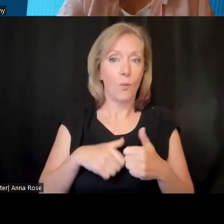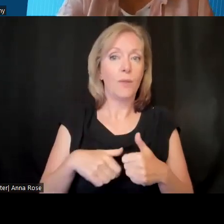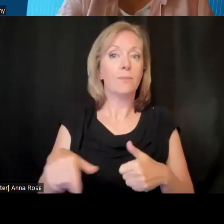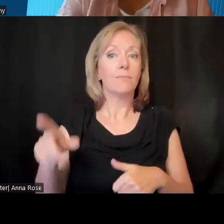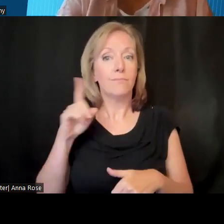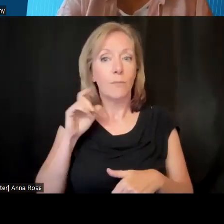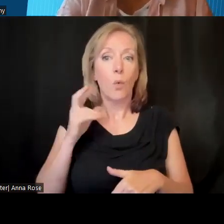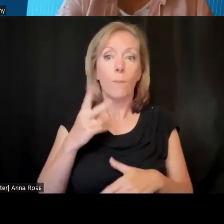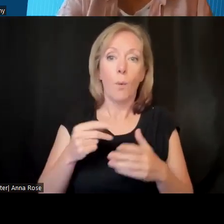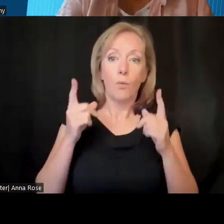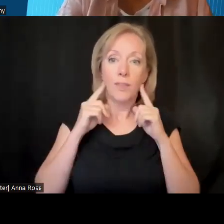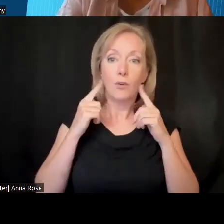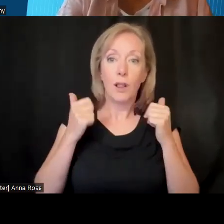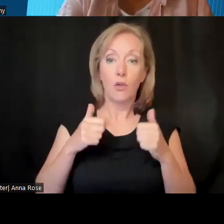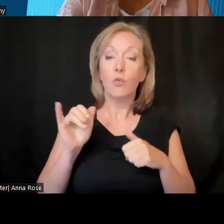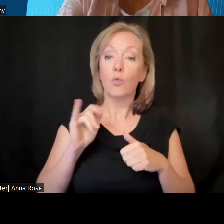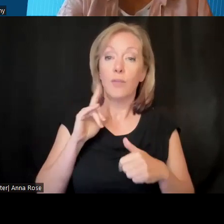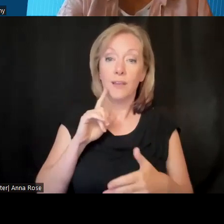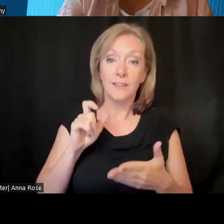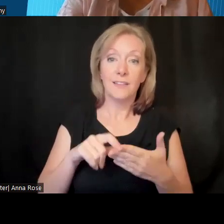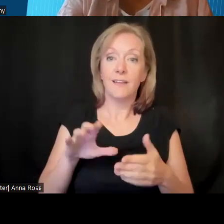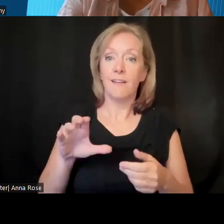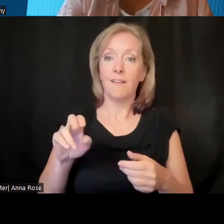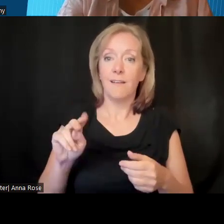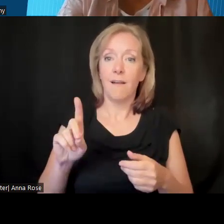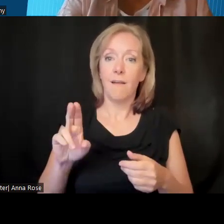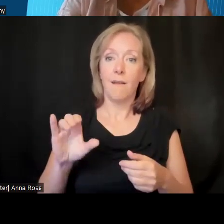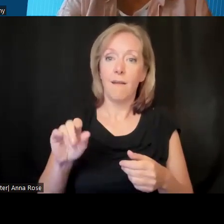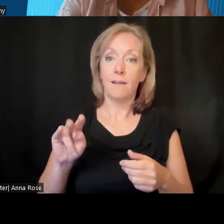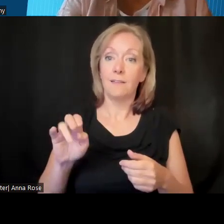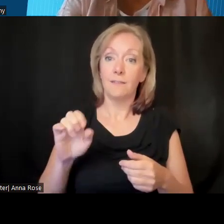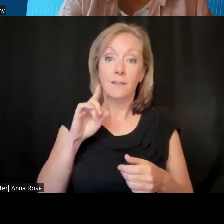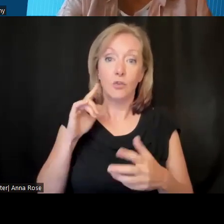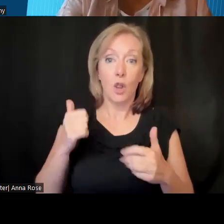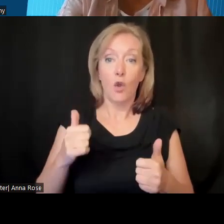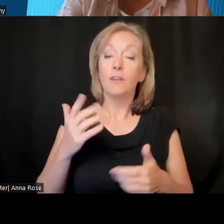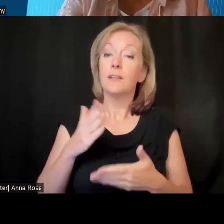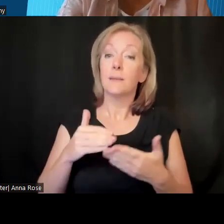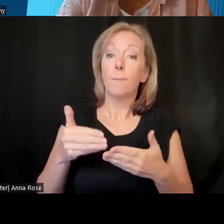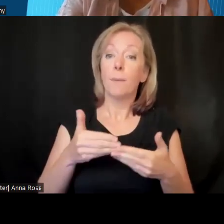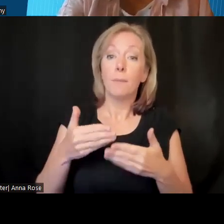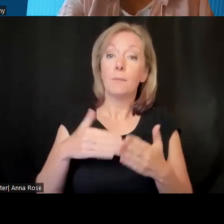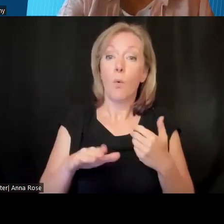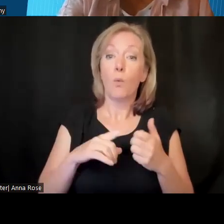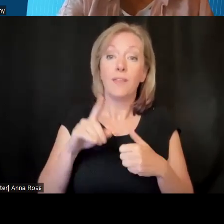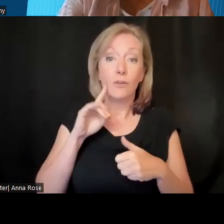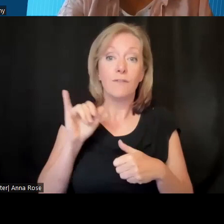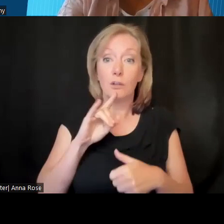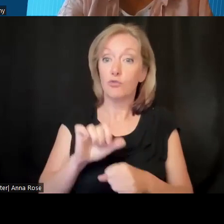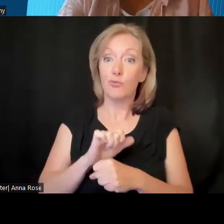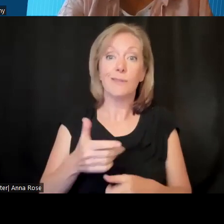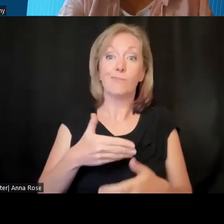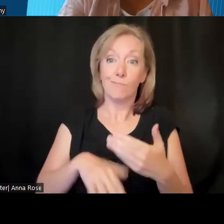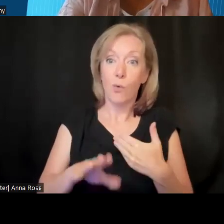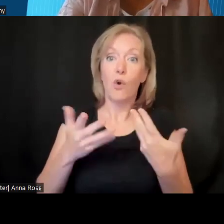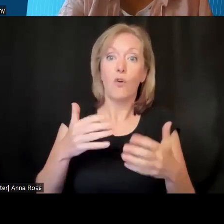also can detect conductive hearing loss. So we have babies, believe it or not, who are born with ear infections. And then we certainly have babies